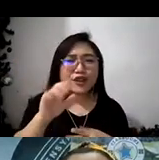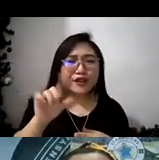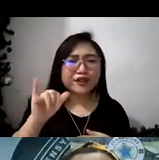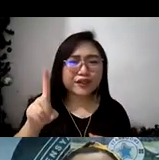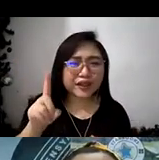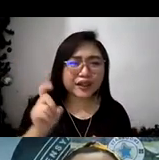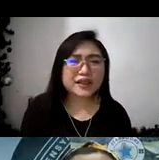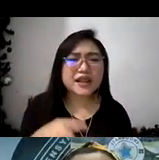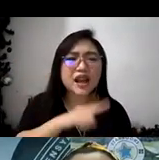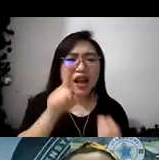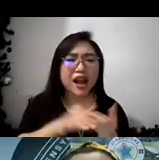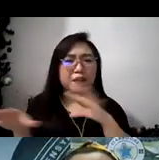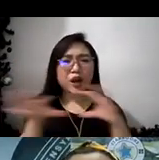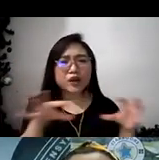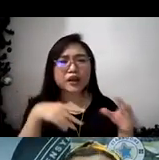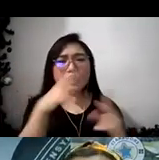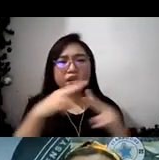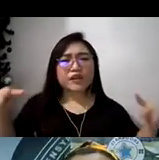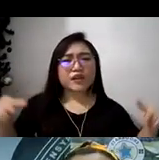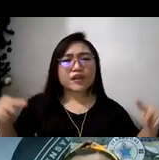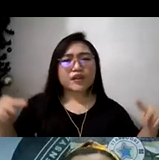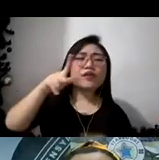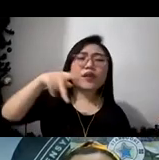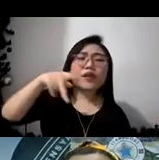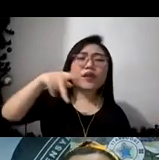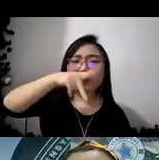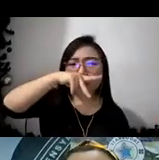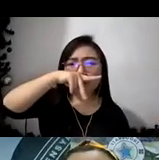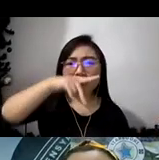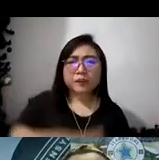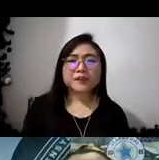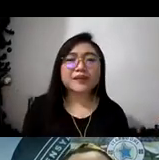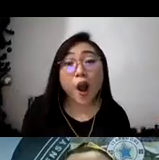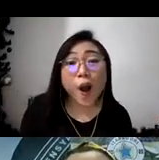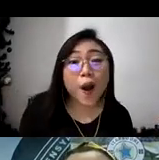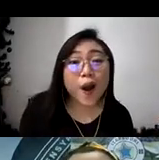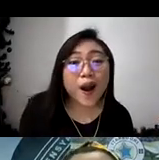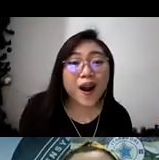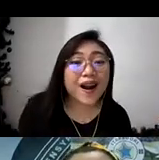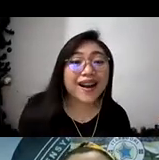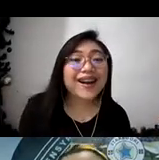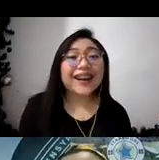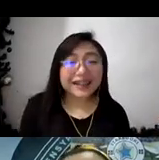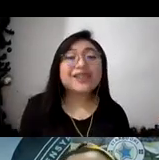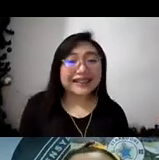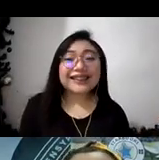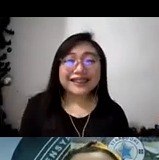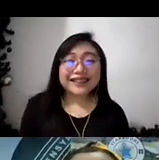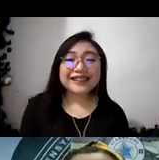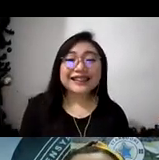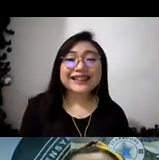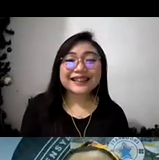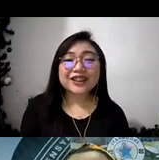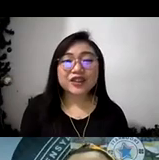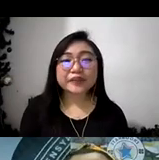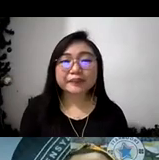on Earthquake and Volcano Preparedness for Kids. So invite niyo po yung mga kids, it's either mga anak